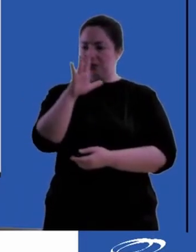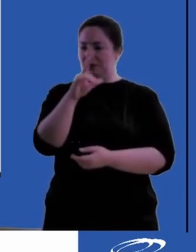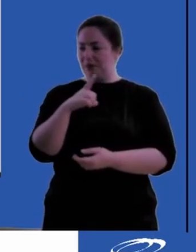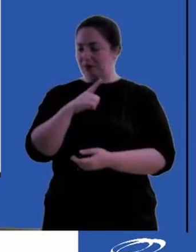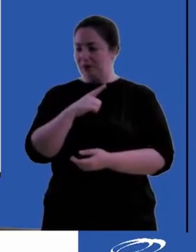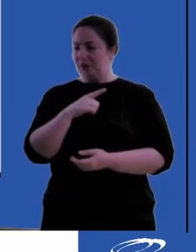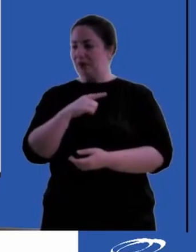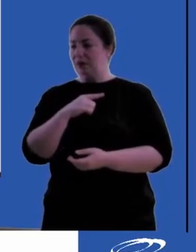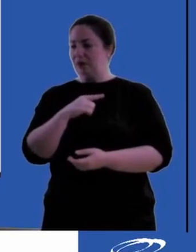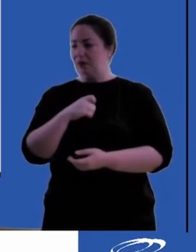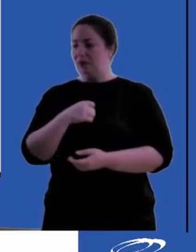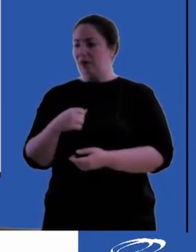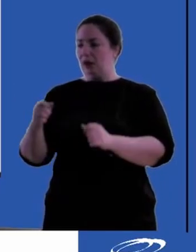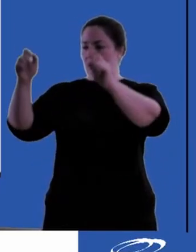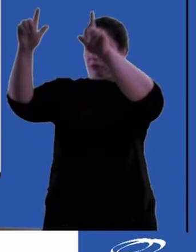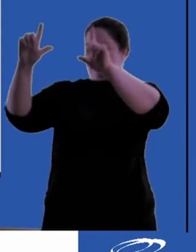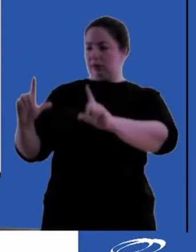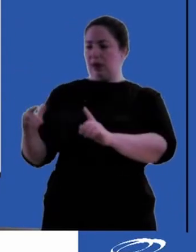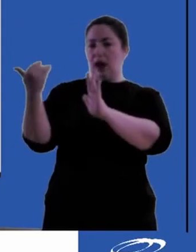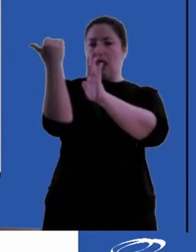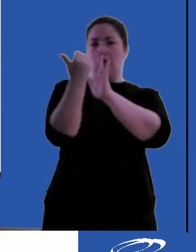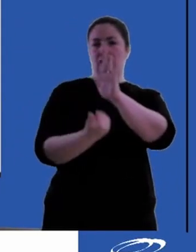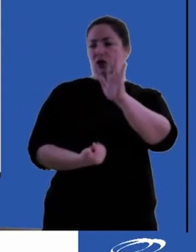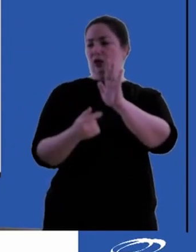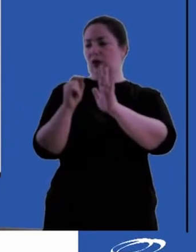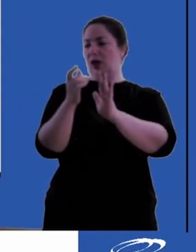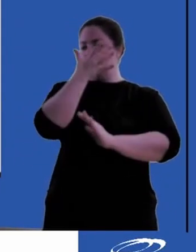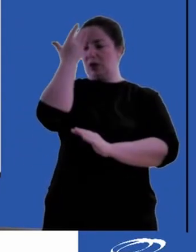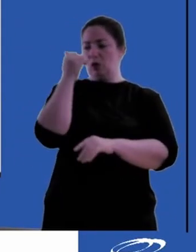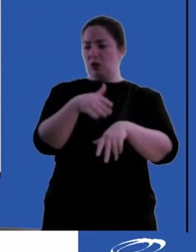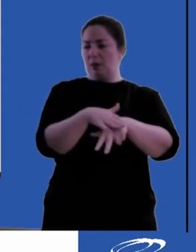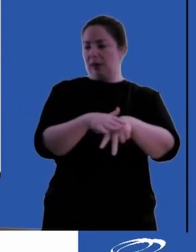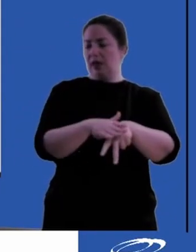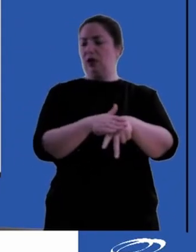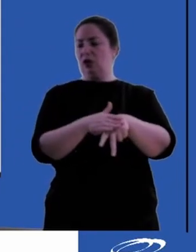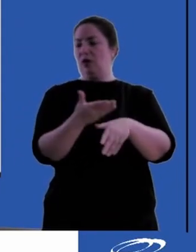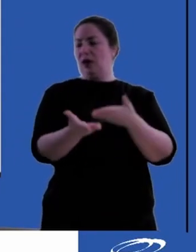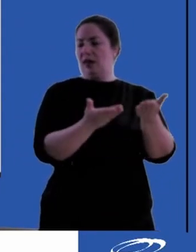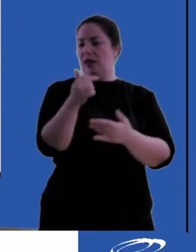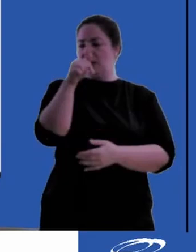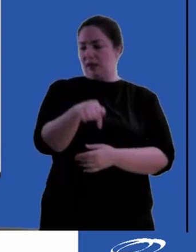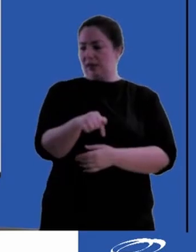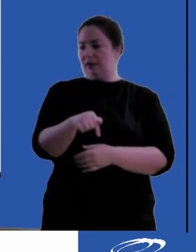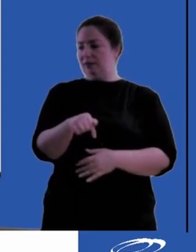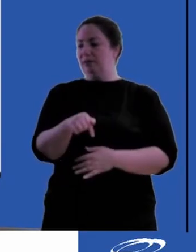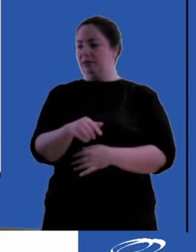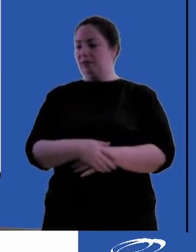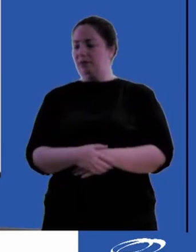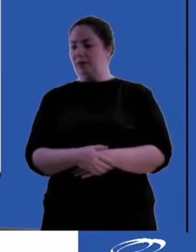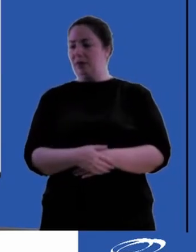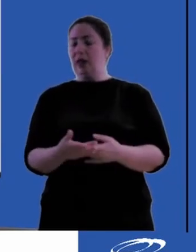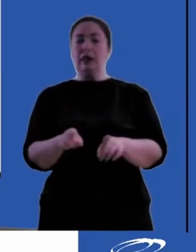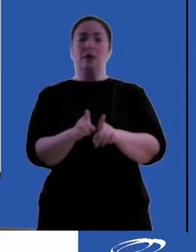and the patients who participated in this, and the NIH and CDC for funding my research lab. Thank you very